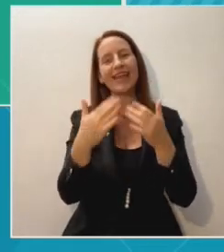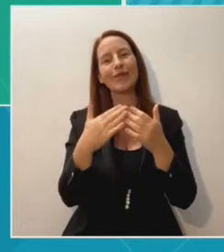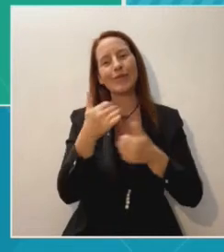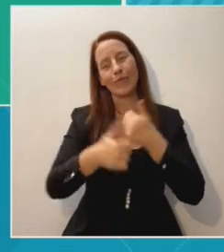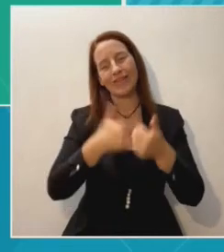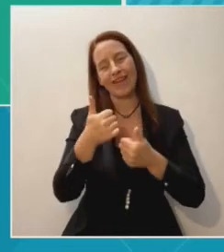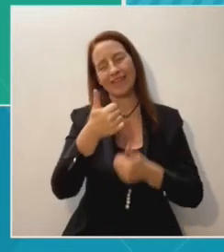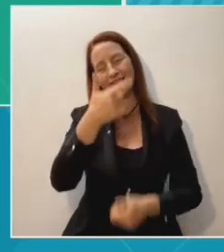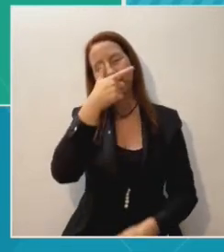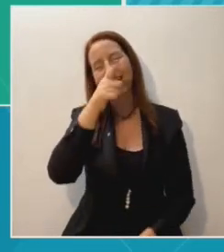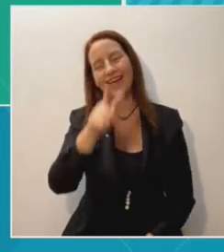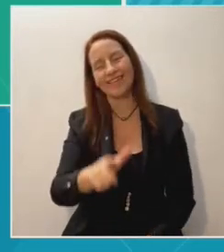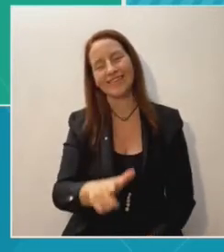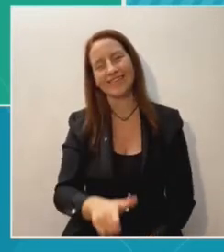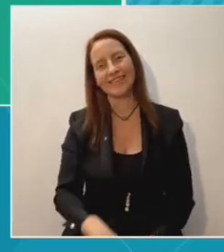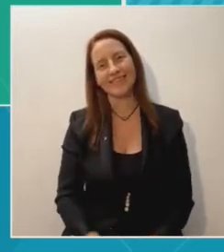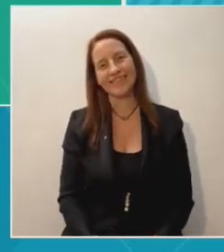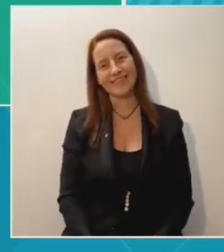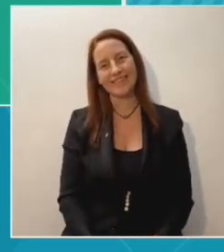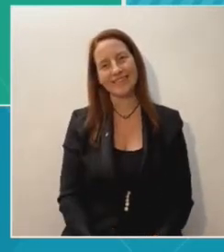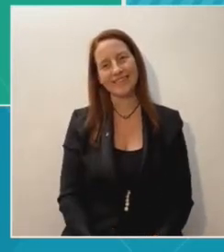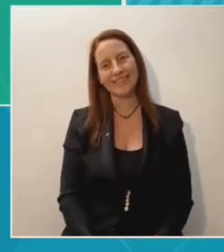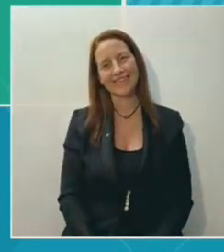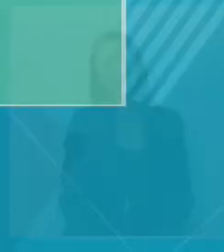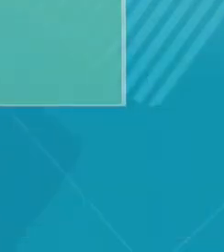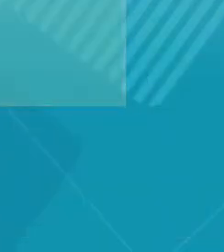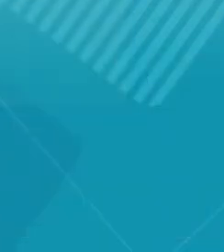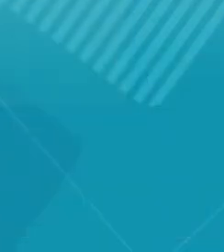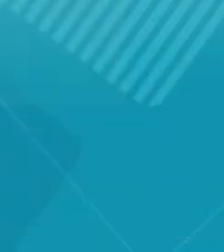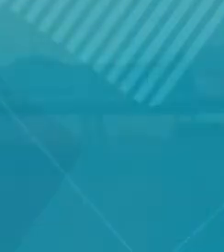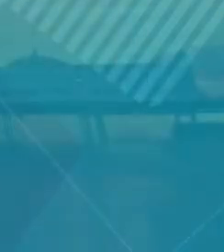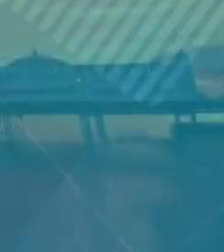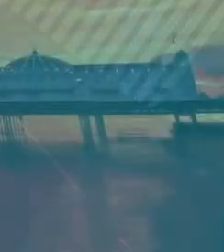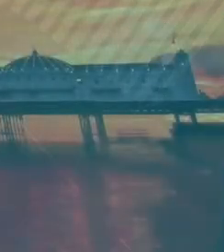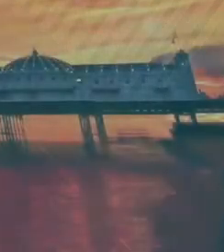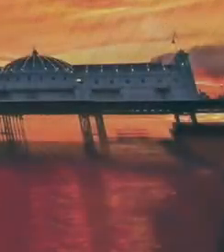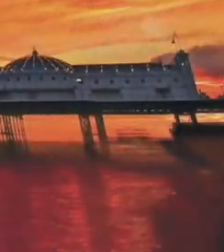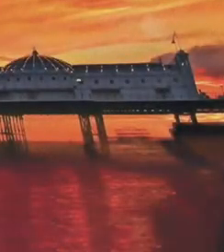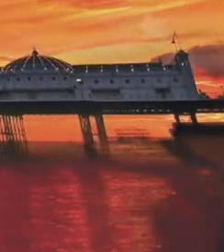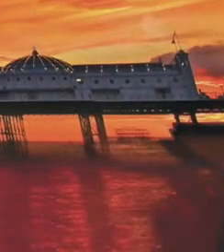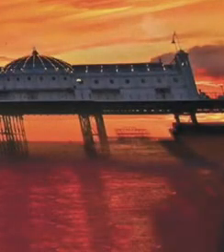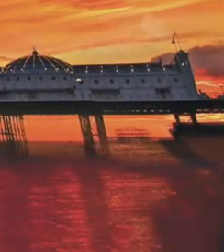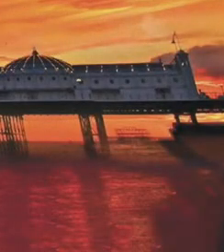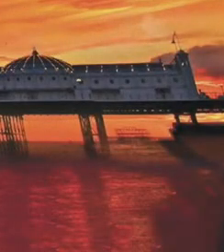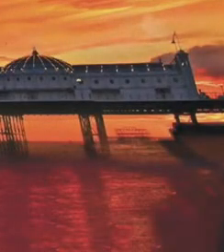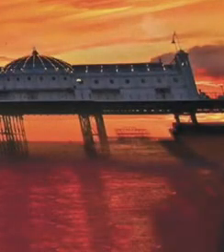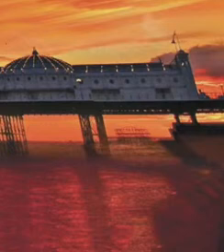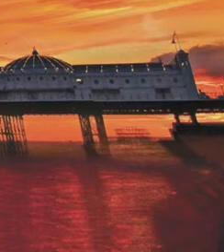Thank you.